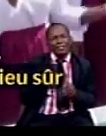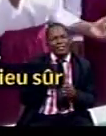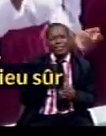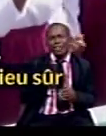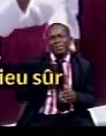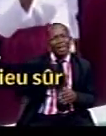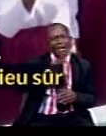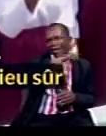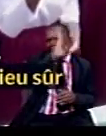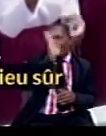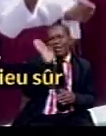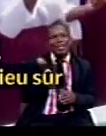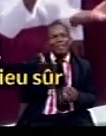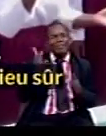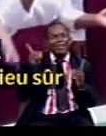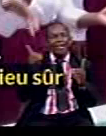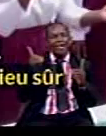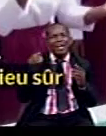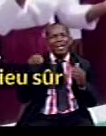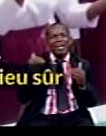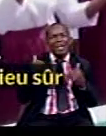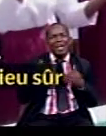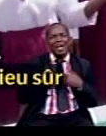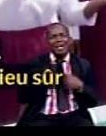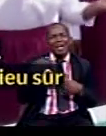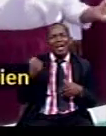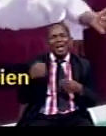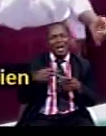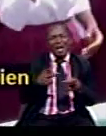never had a place to go.